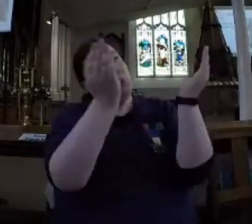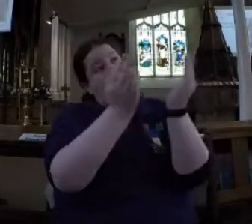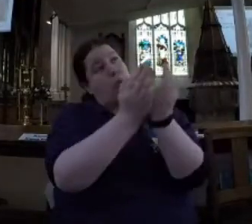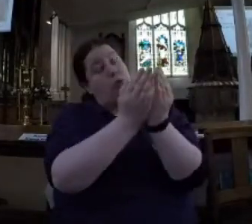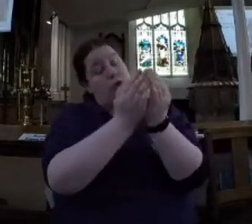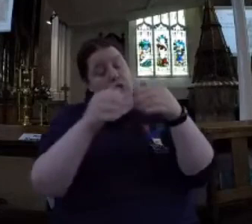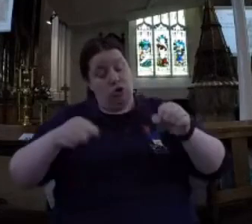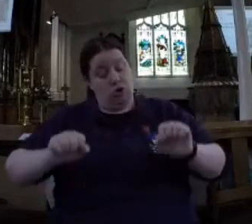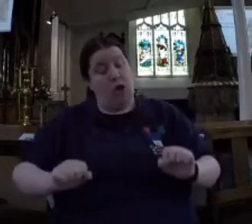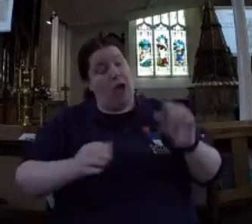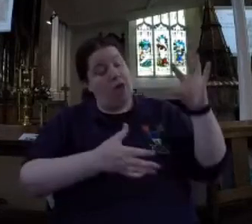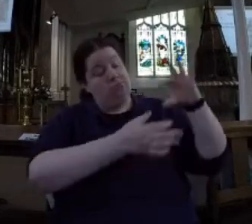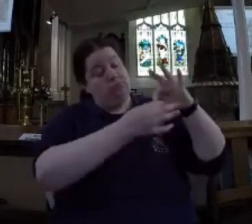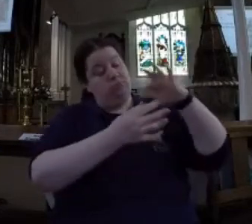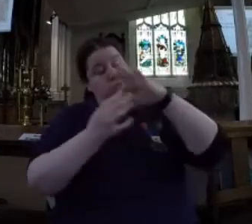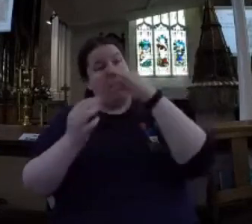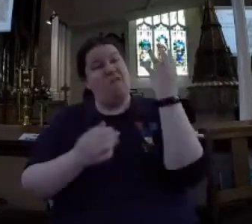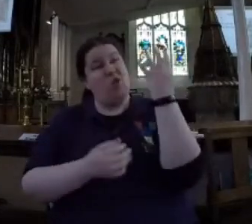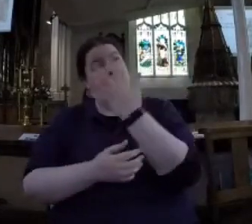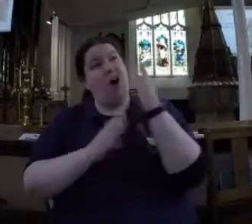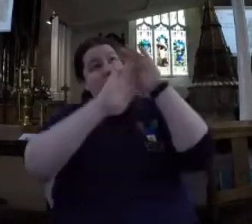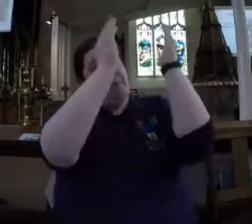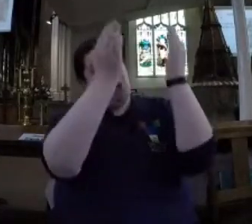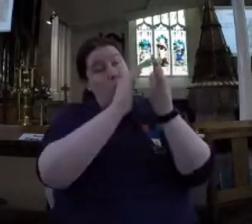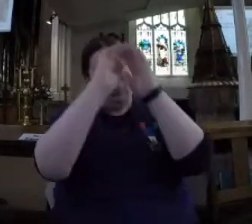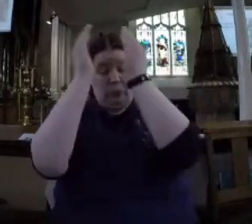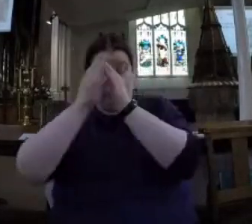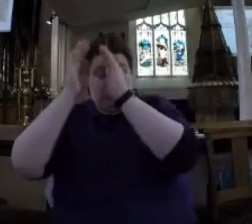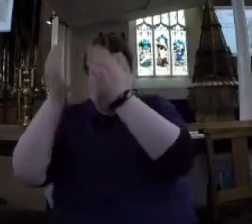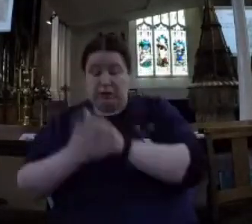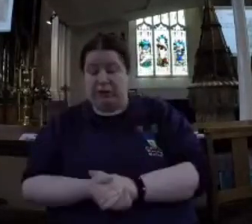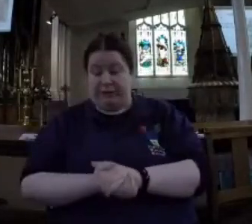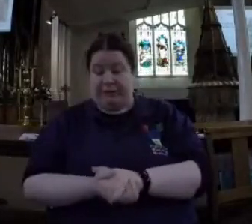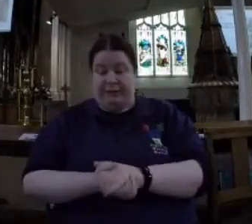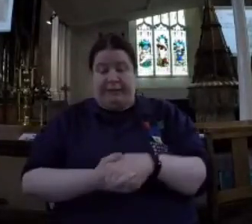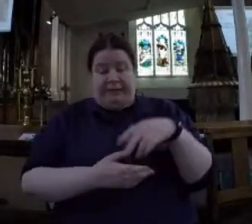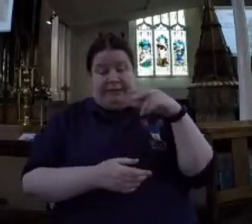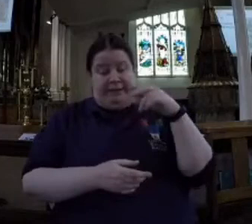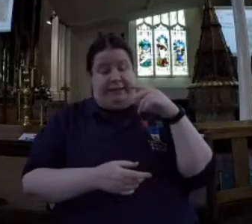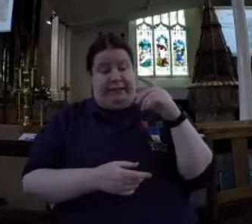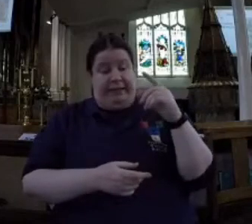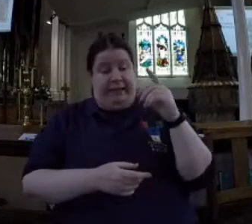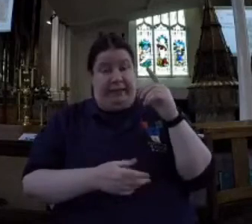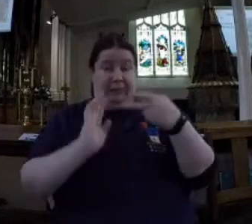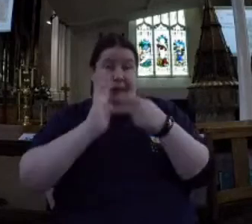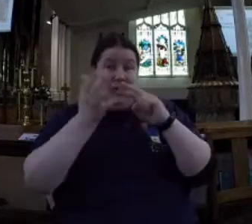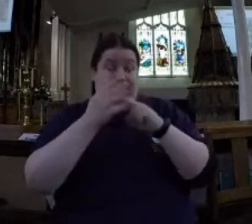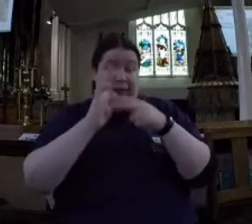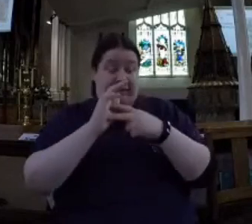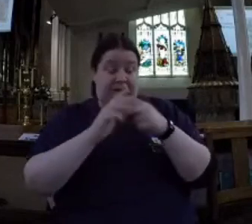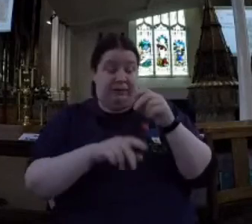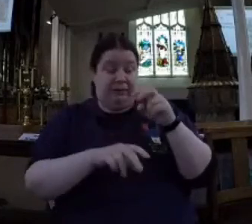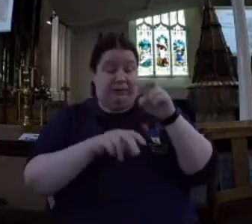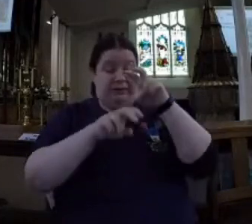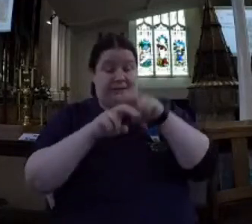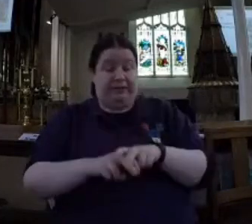garden chair. And then he strapped himself in with a pellet gun. And the idea was he was going to go up on the chair about 30 feet above